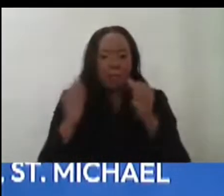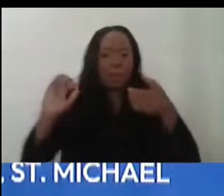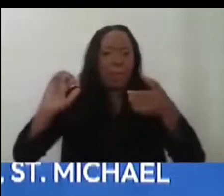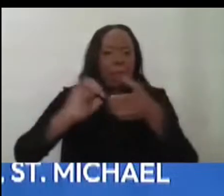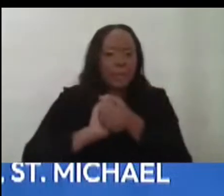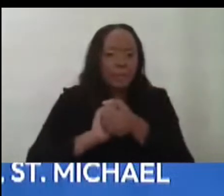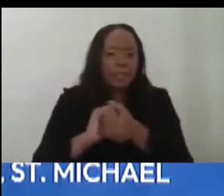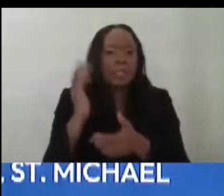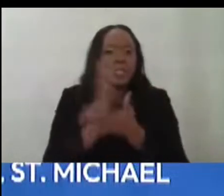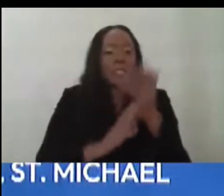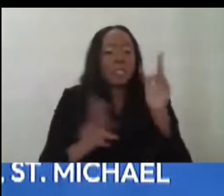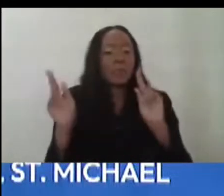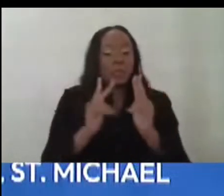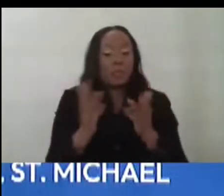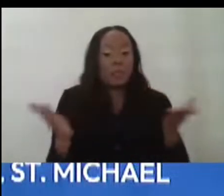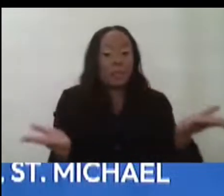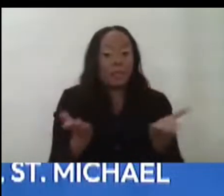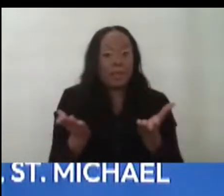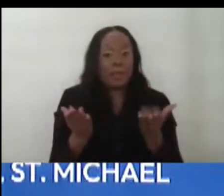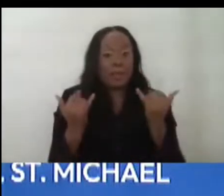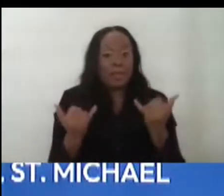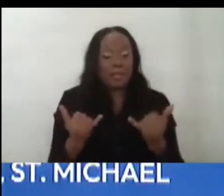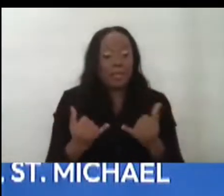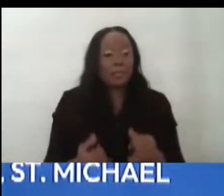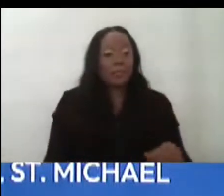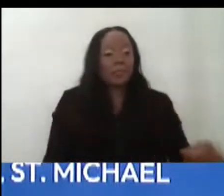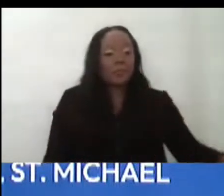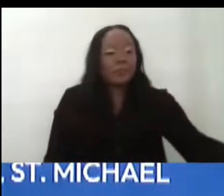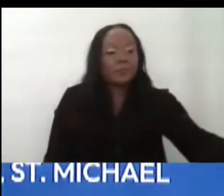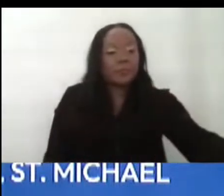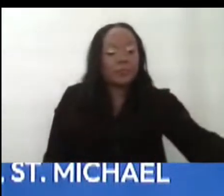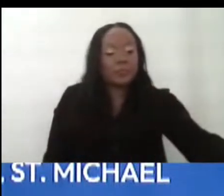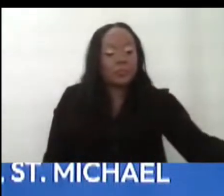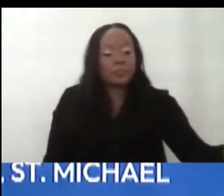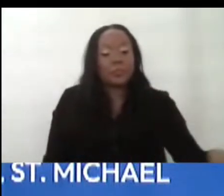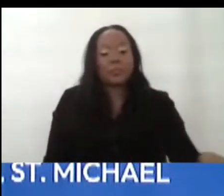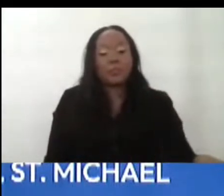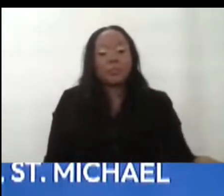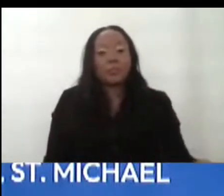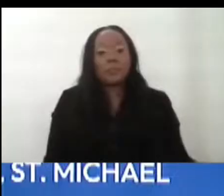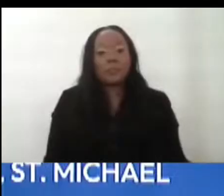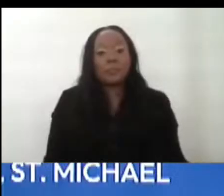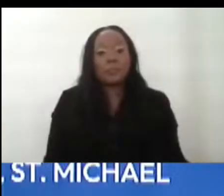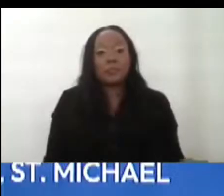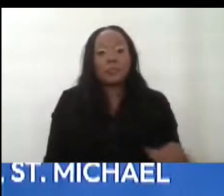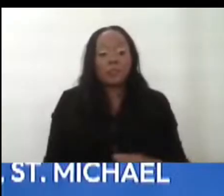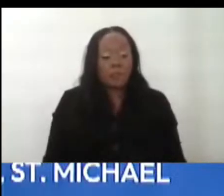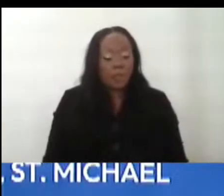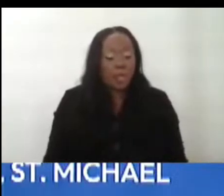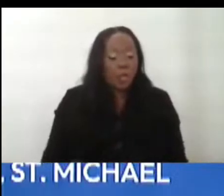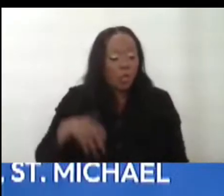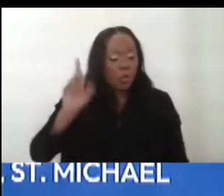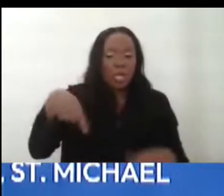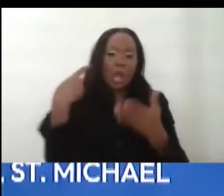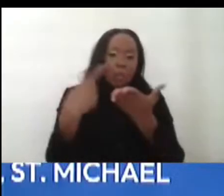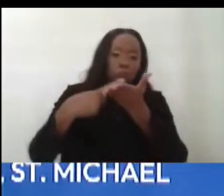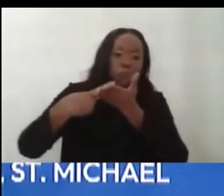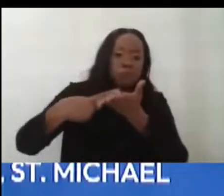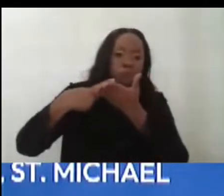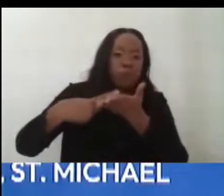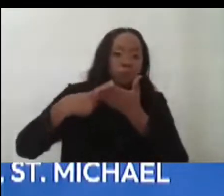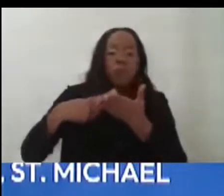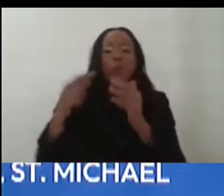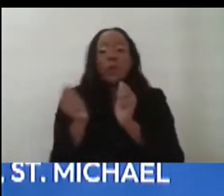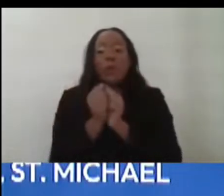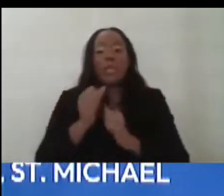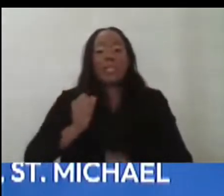whom are here with us today. Find time to engage with the Department of Emergency Management staff and